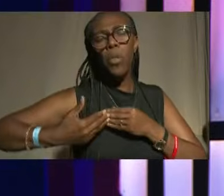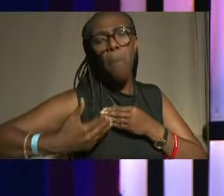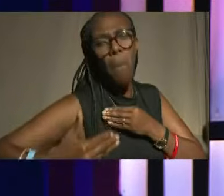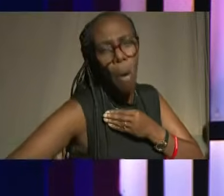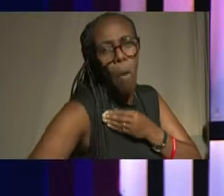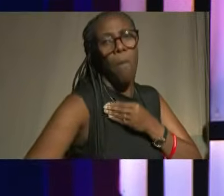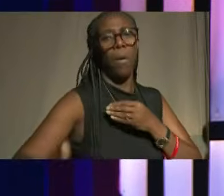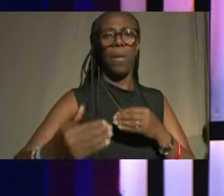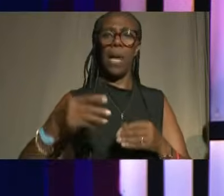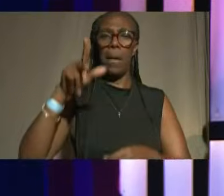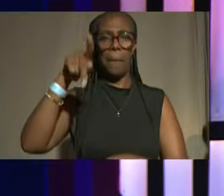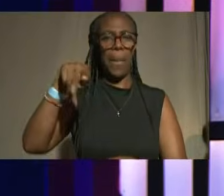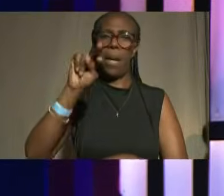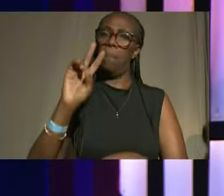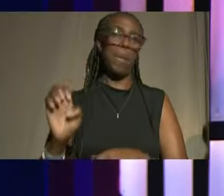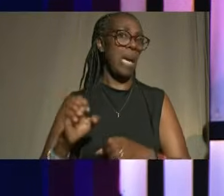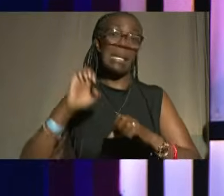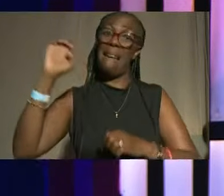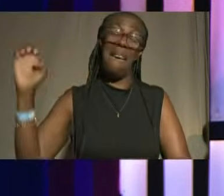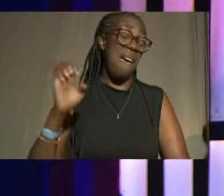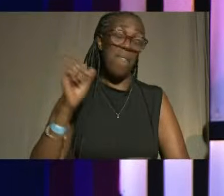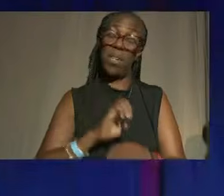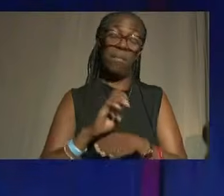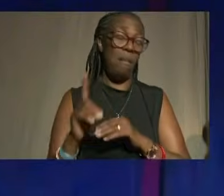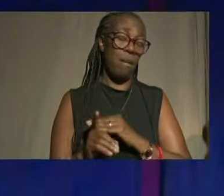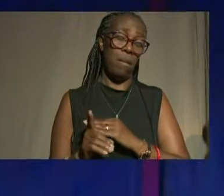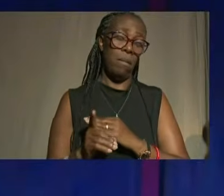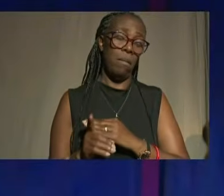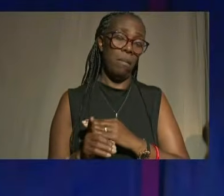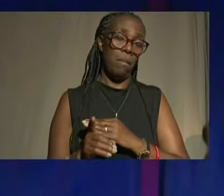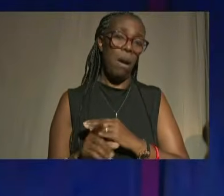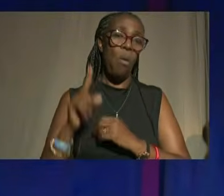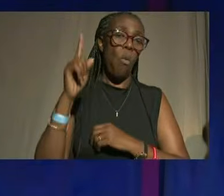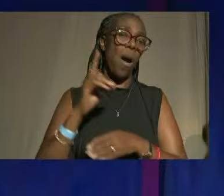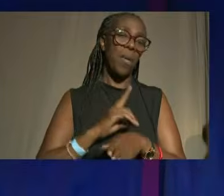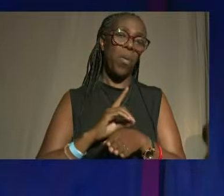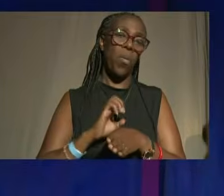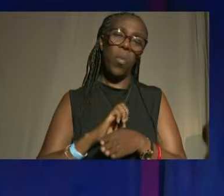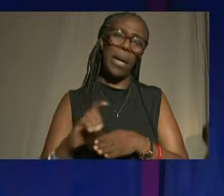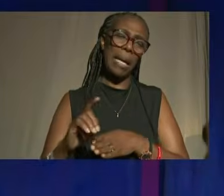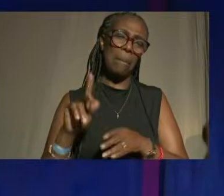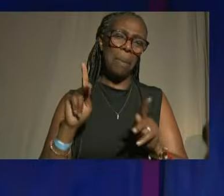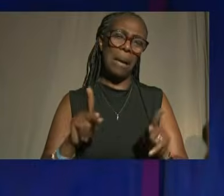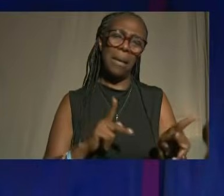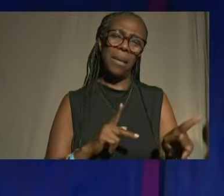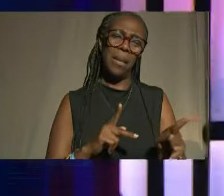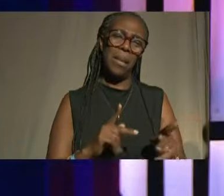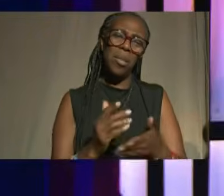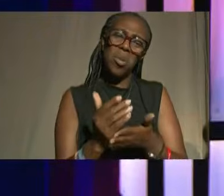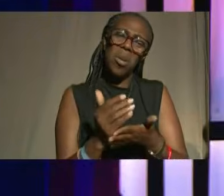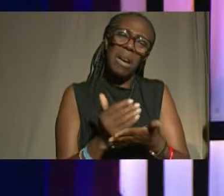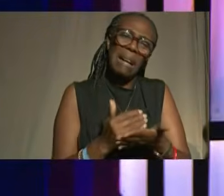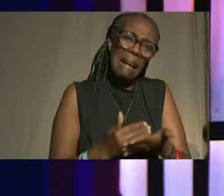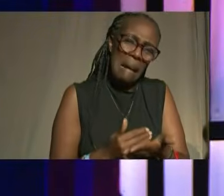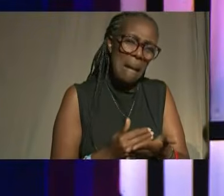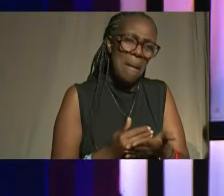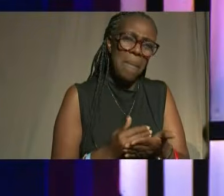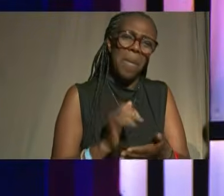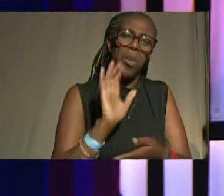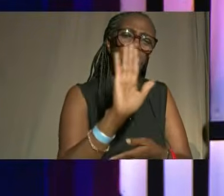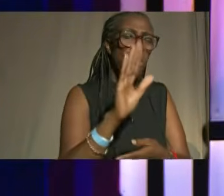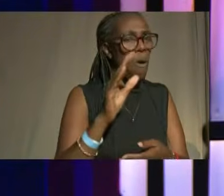now coming with a one-week plan, essentially, to get your vote by claiming 3.5 when they rejected